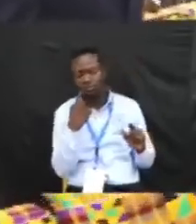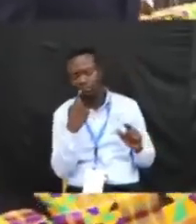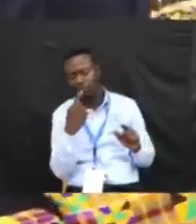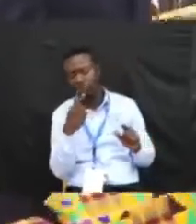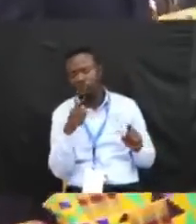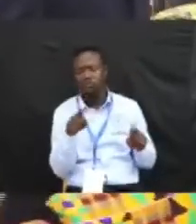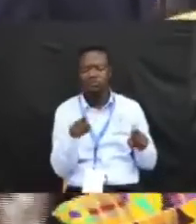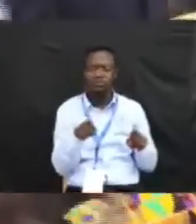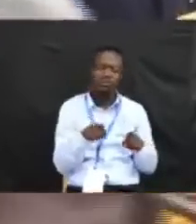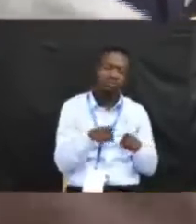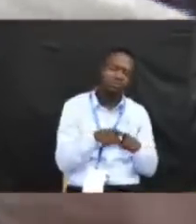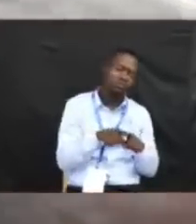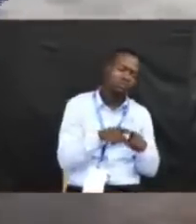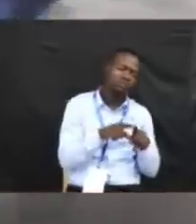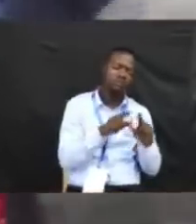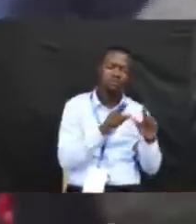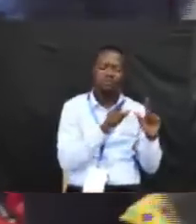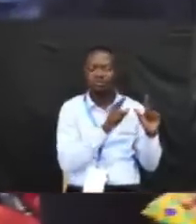Oh,